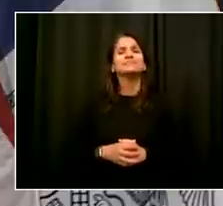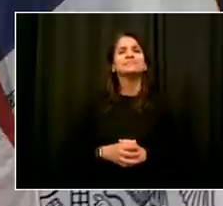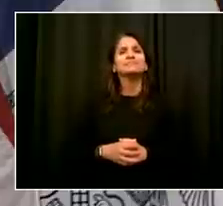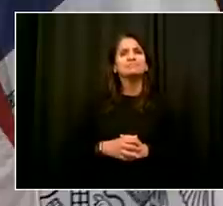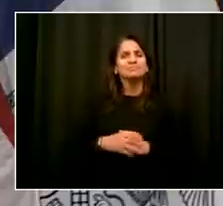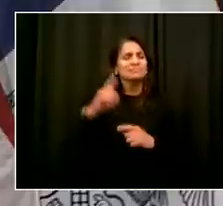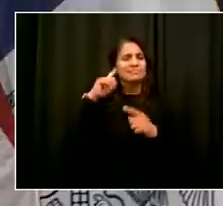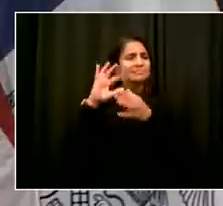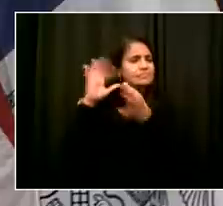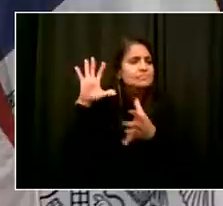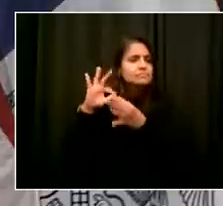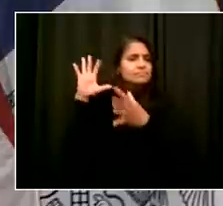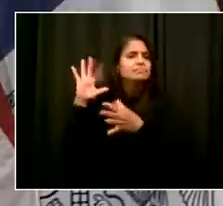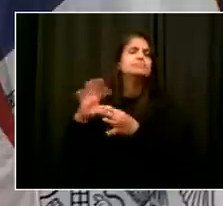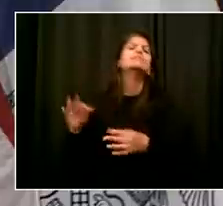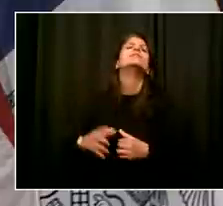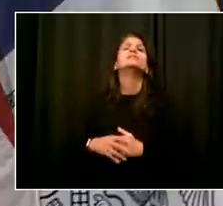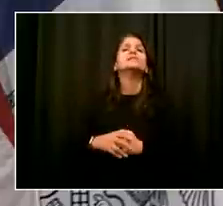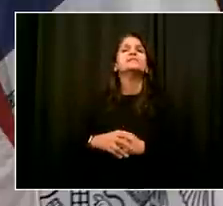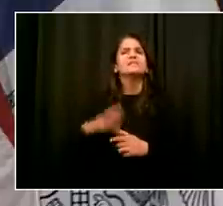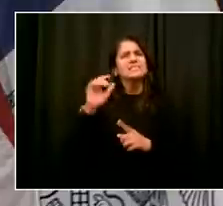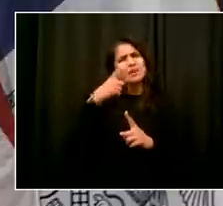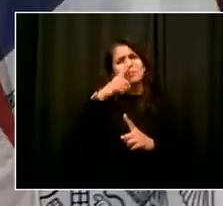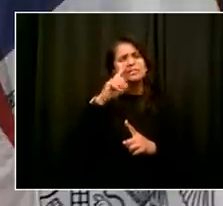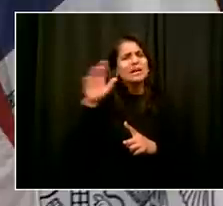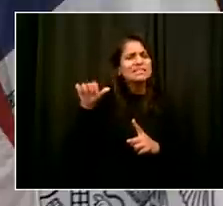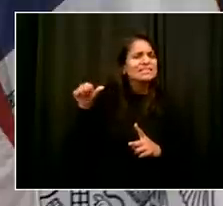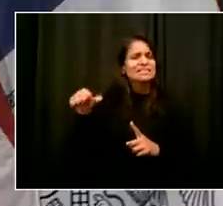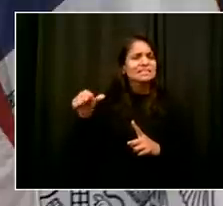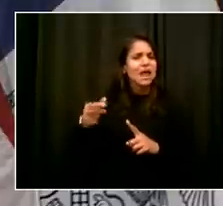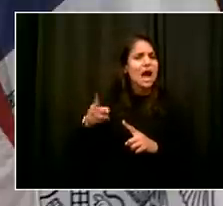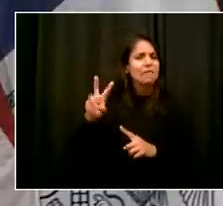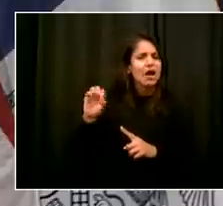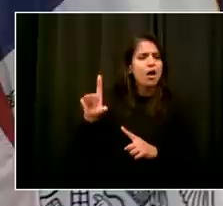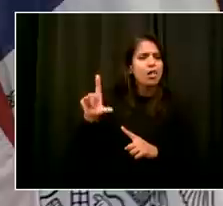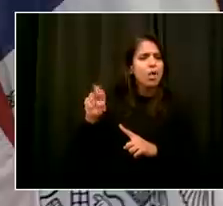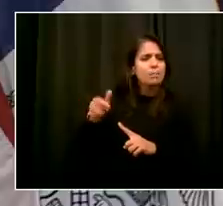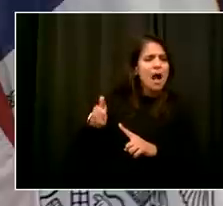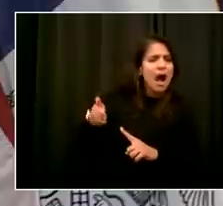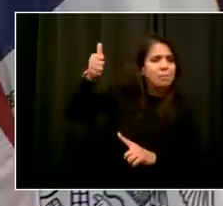COVID... Wait, we need a little more volume. Can we get our volume up there? Abu, can you speak a little bit closer to the microphone, please?